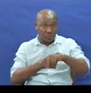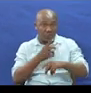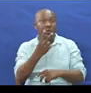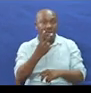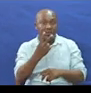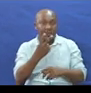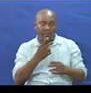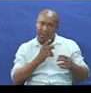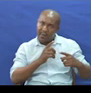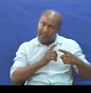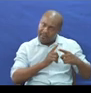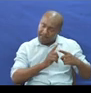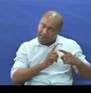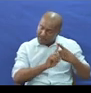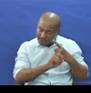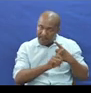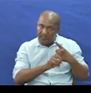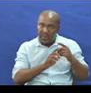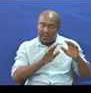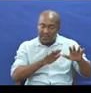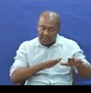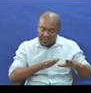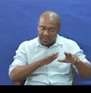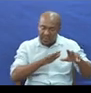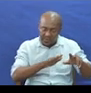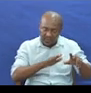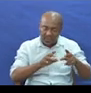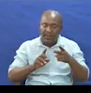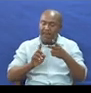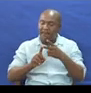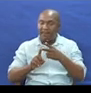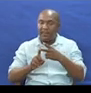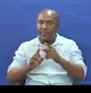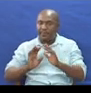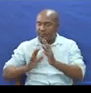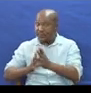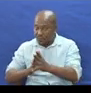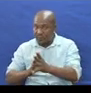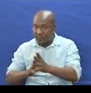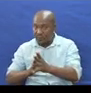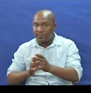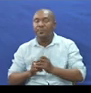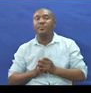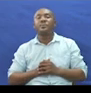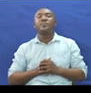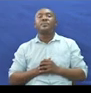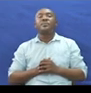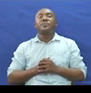slowly. And then I will narrate it a little bit fast. I'll be a little bit